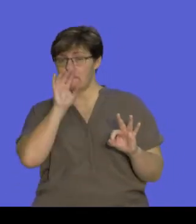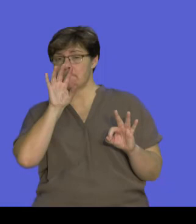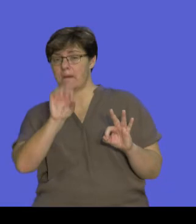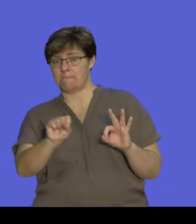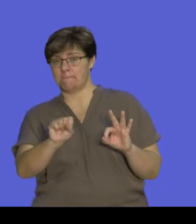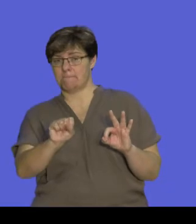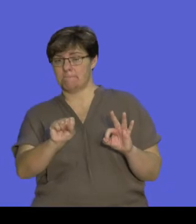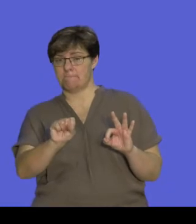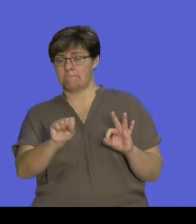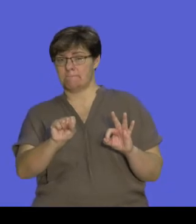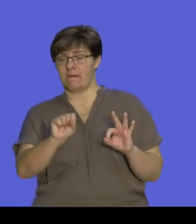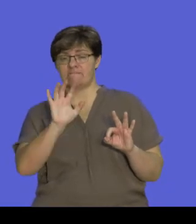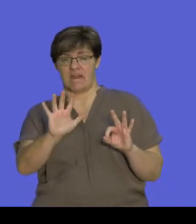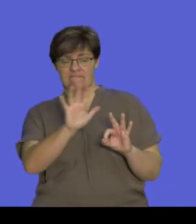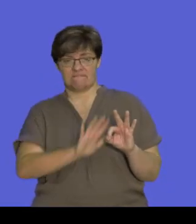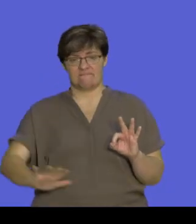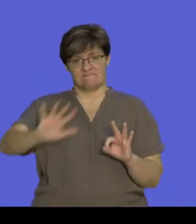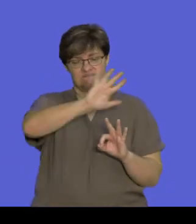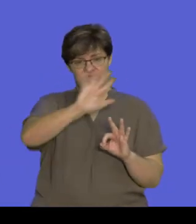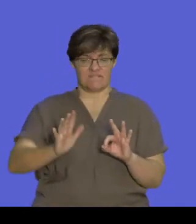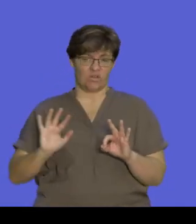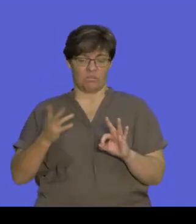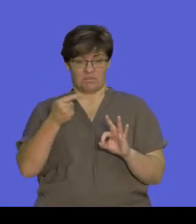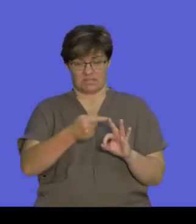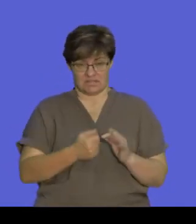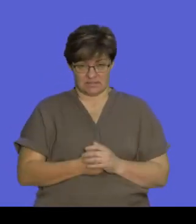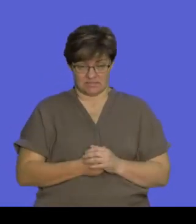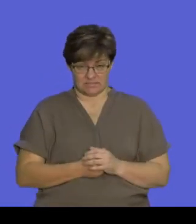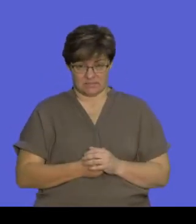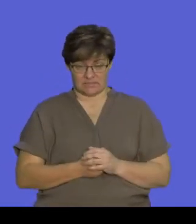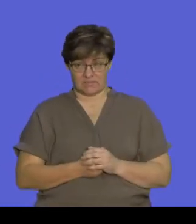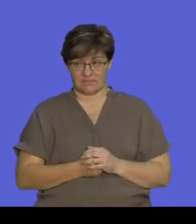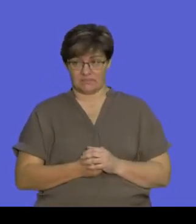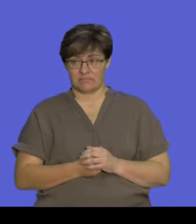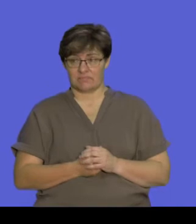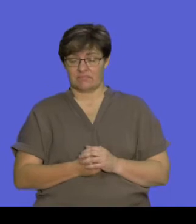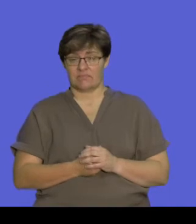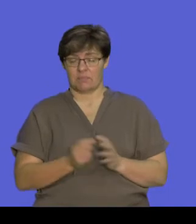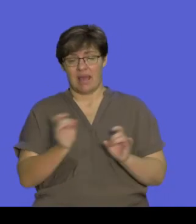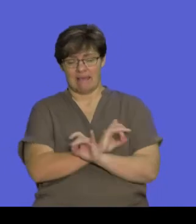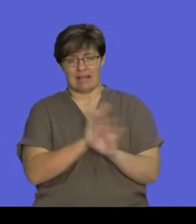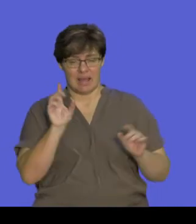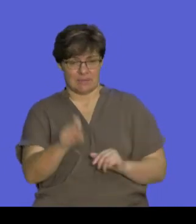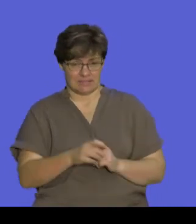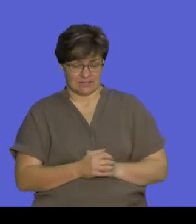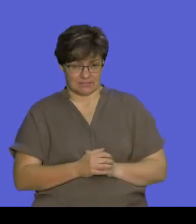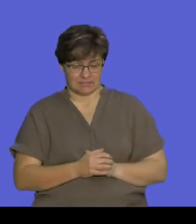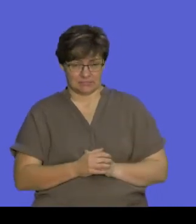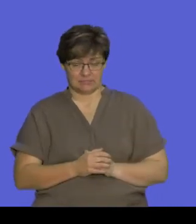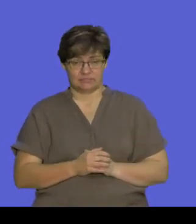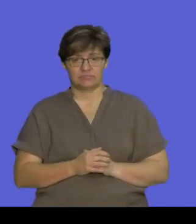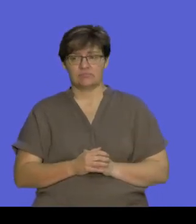the probability of the 5, those will add up to 1. Be very clear about that. So let's put in